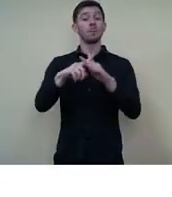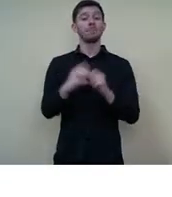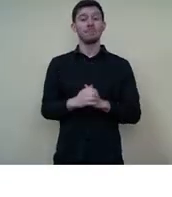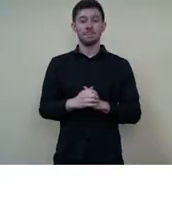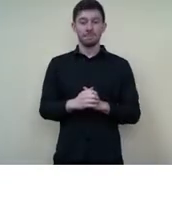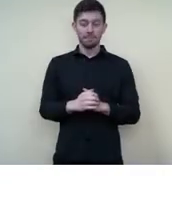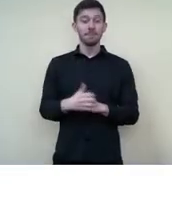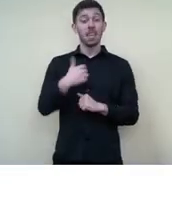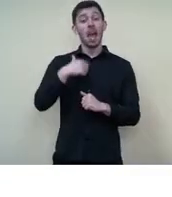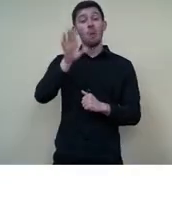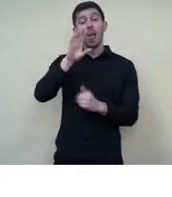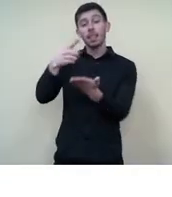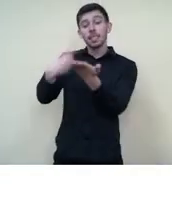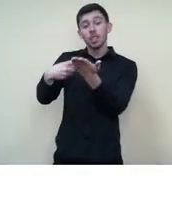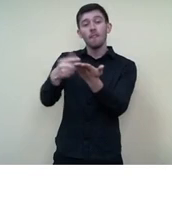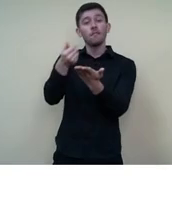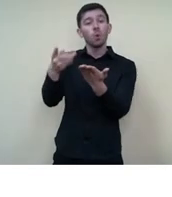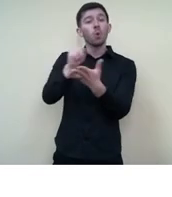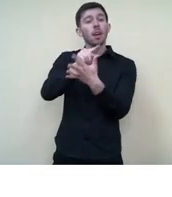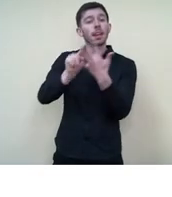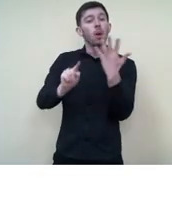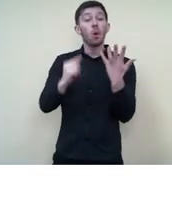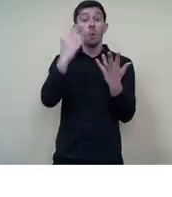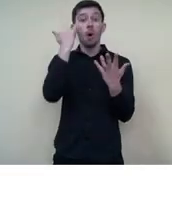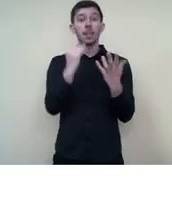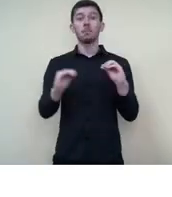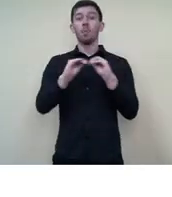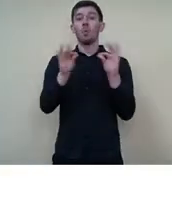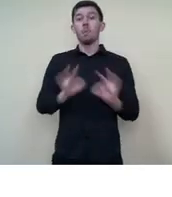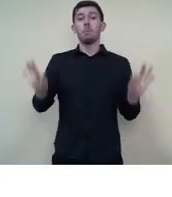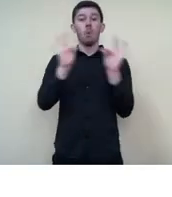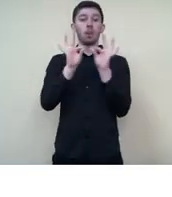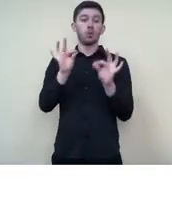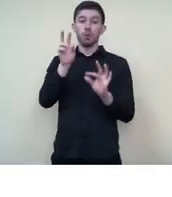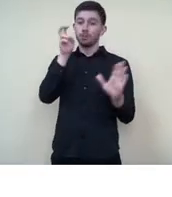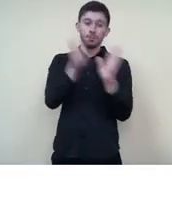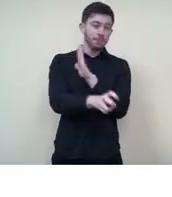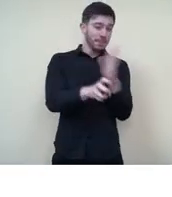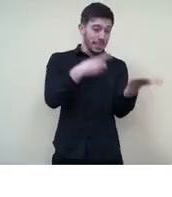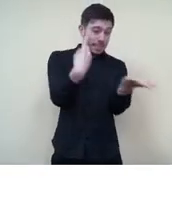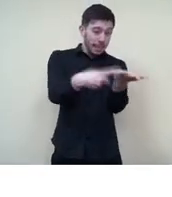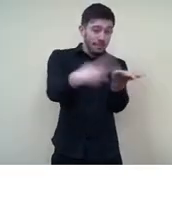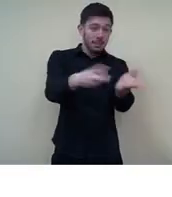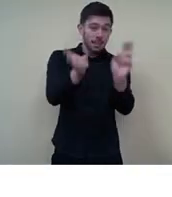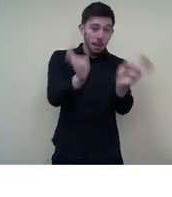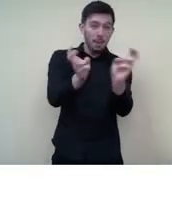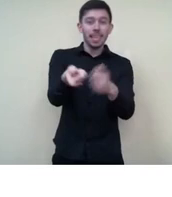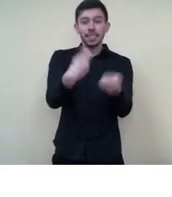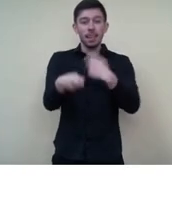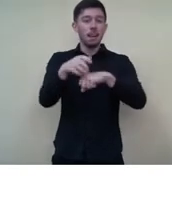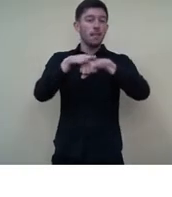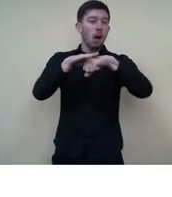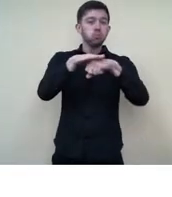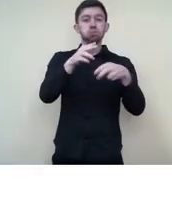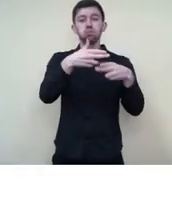So I'm only going to tackle a couple of myths because I think it's more important to really delve into a topic rather than just cover it at the surface